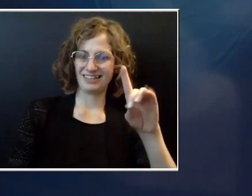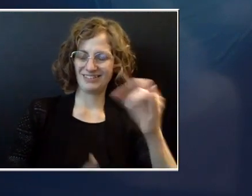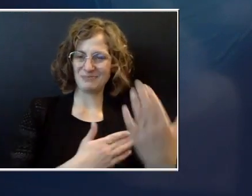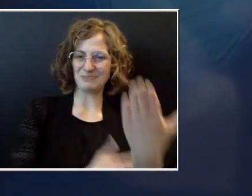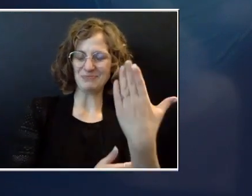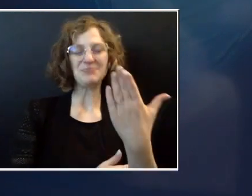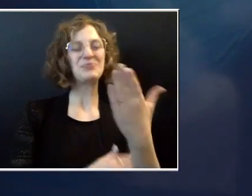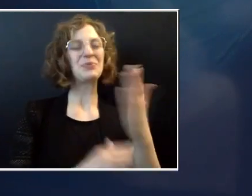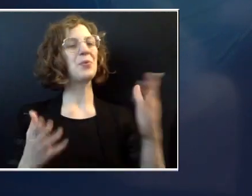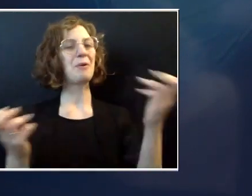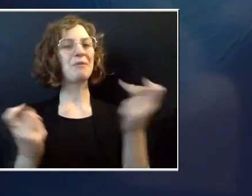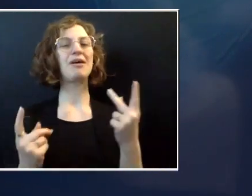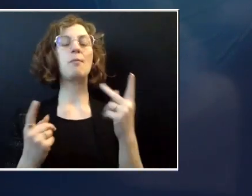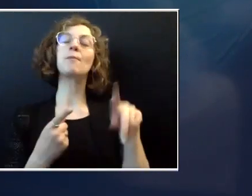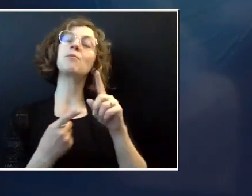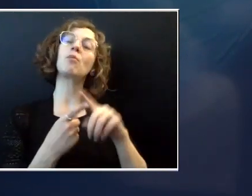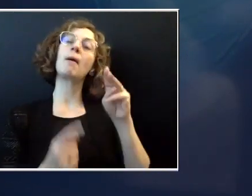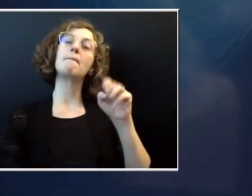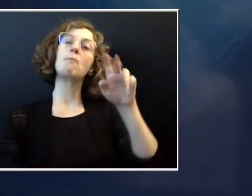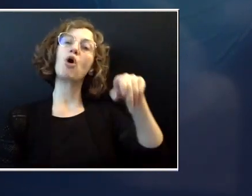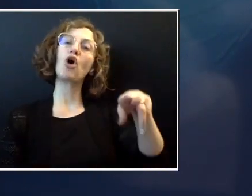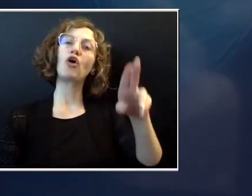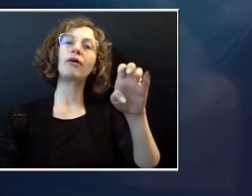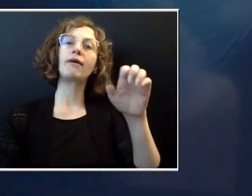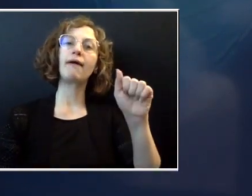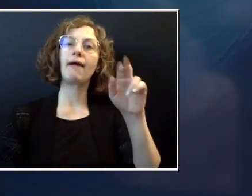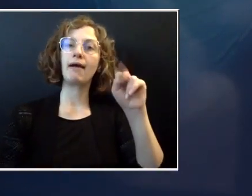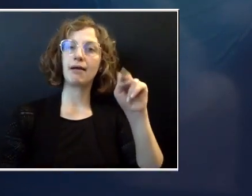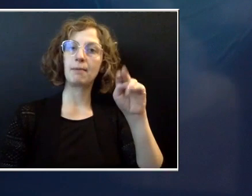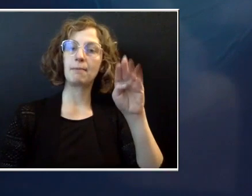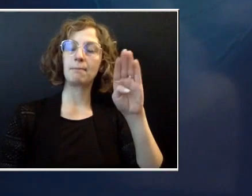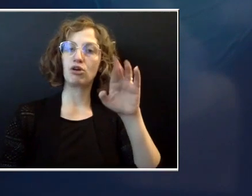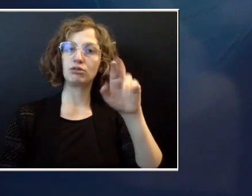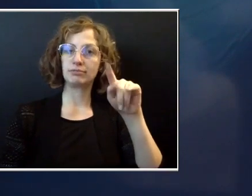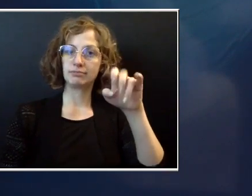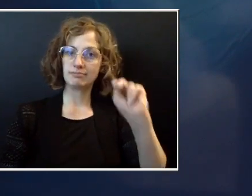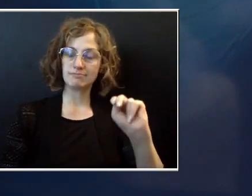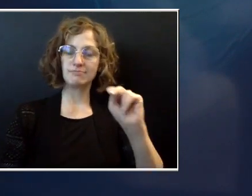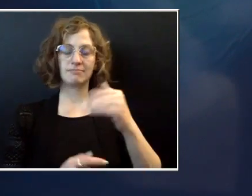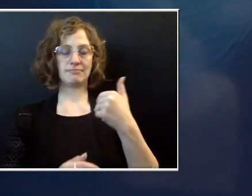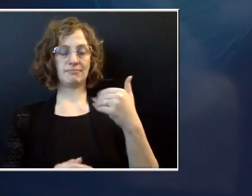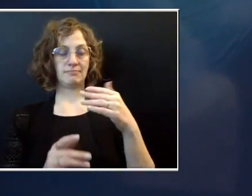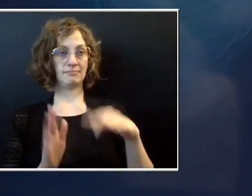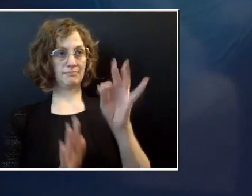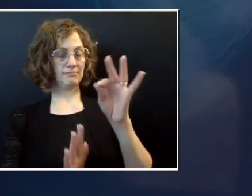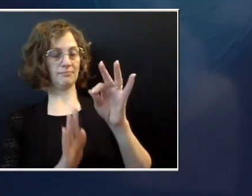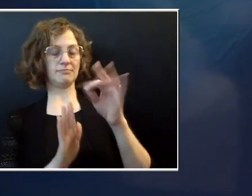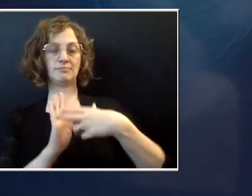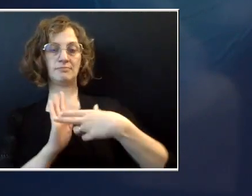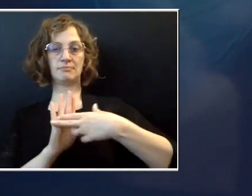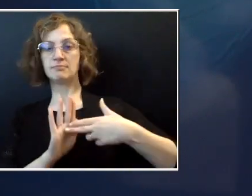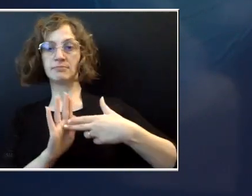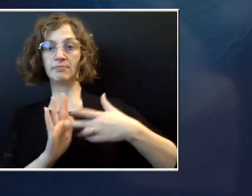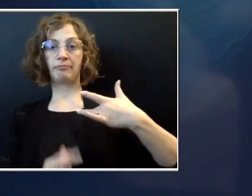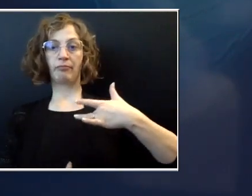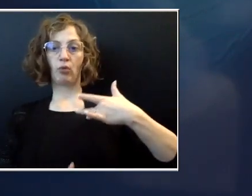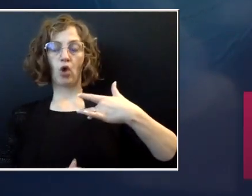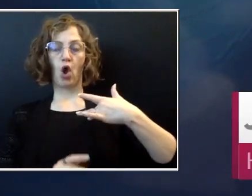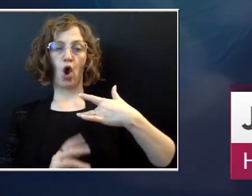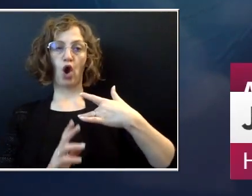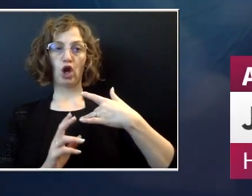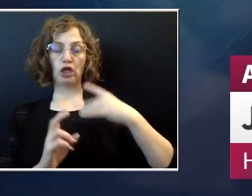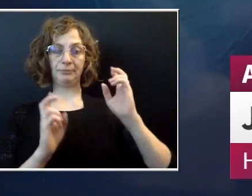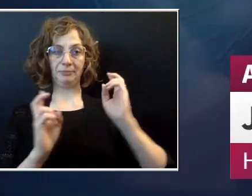diagnosed with a genetic heart condition, she thought of her dad. His heart stopped at just age 30 when Marque Ann was